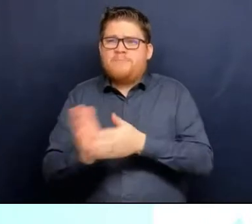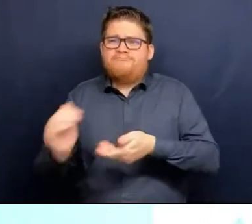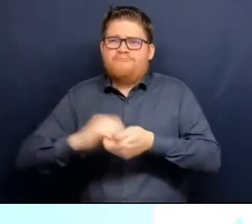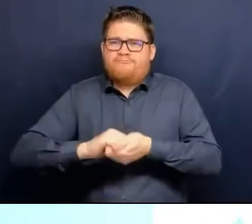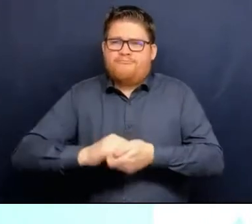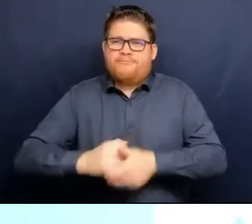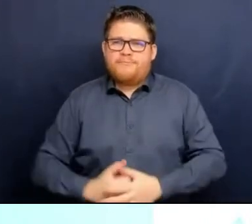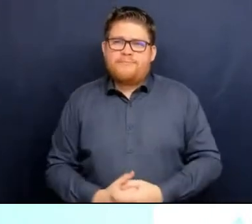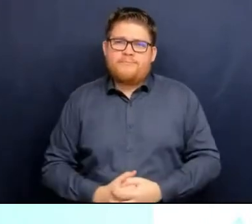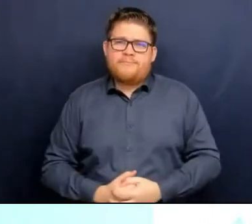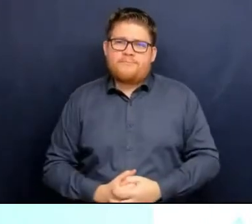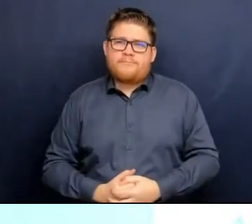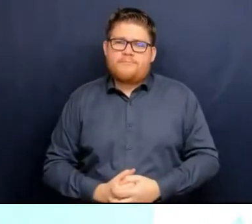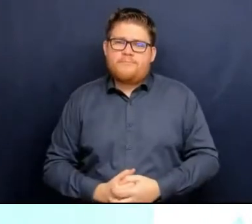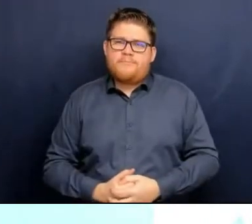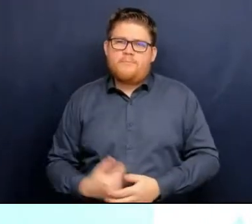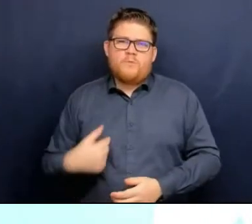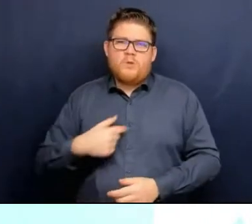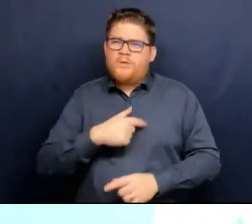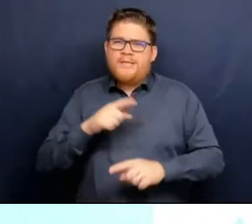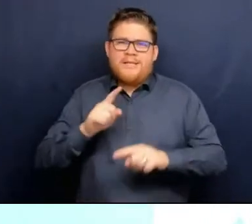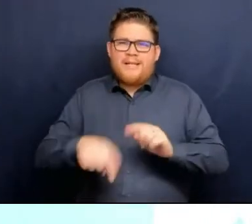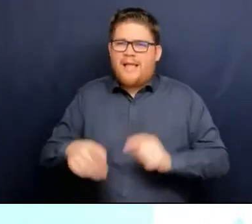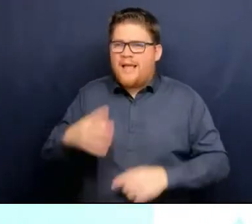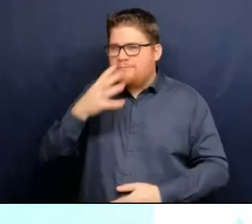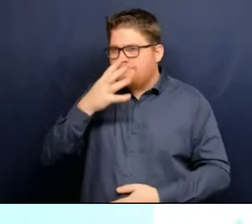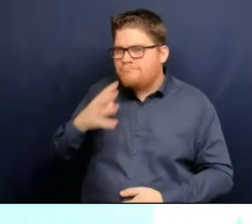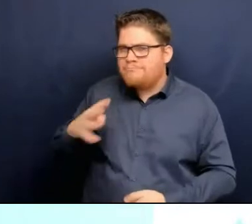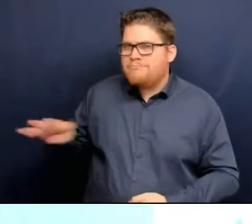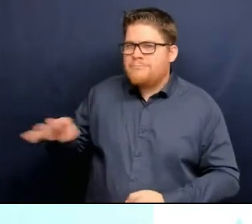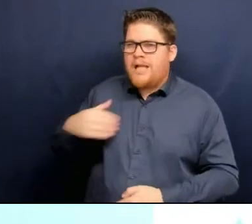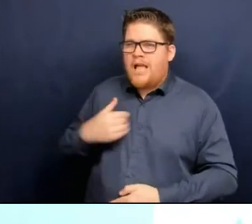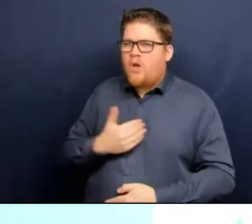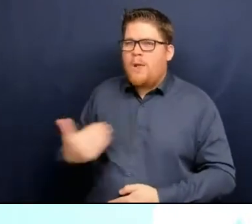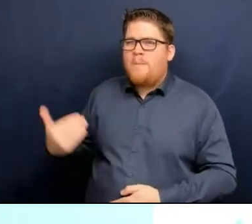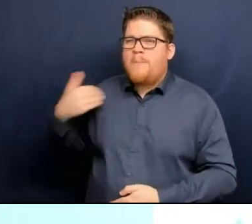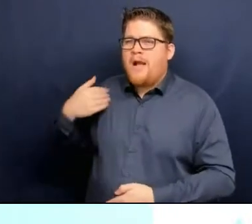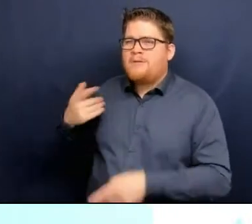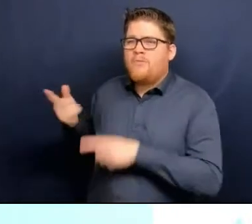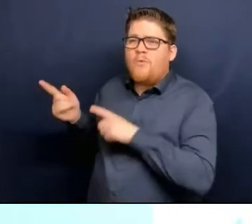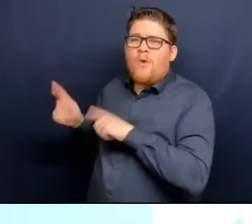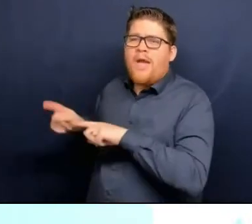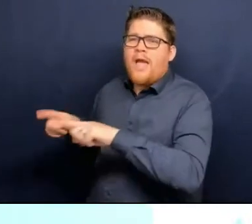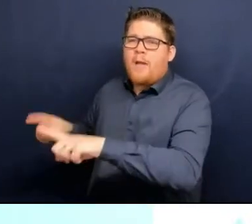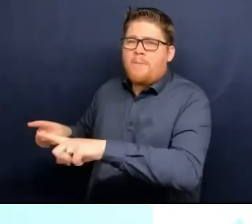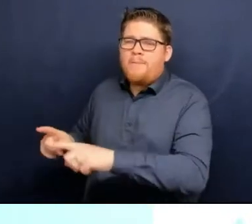but we must learn from it. And although it has been